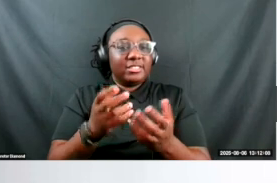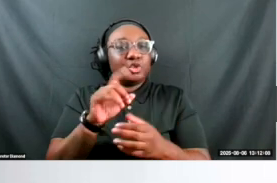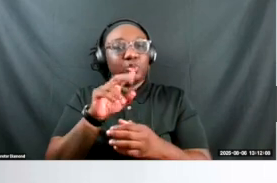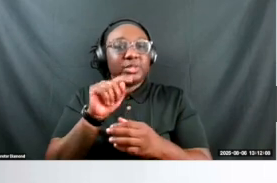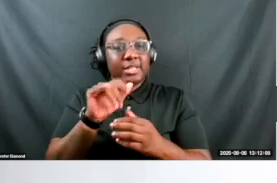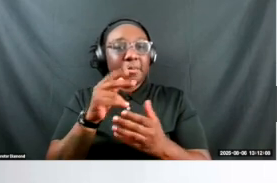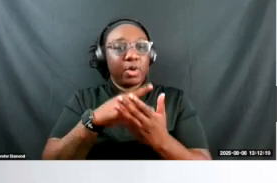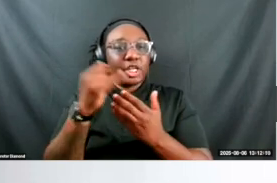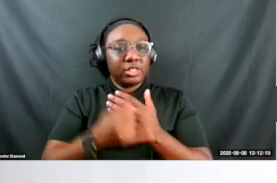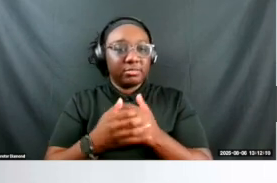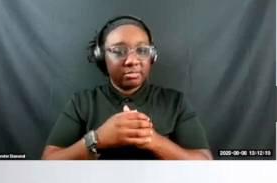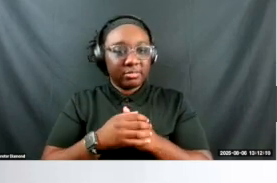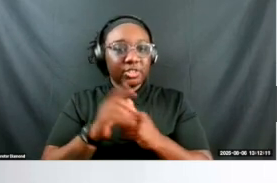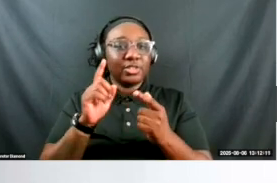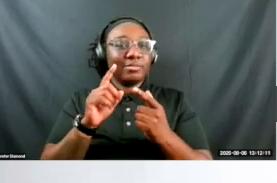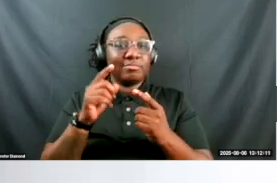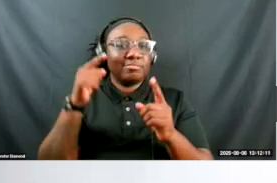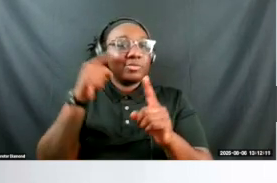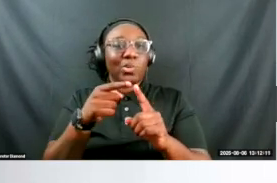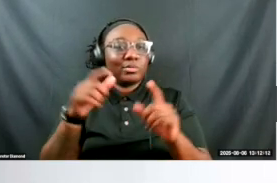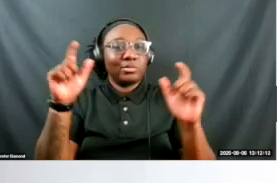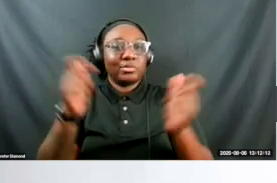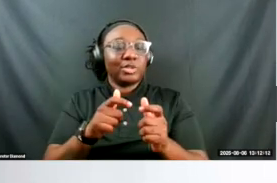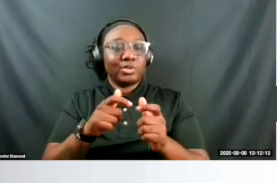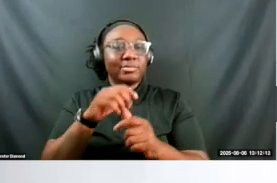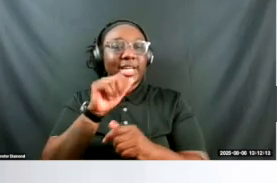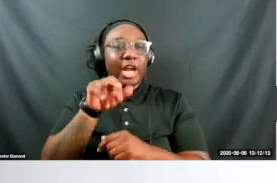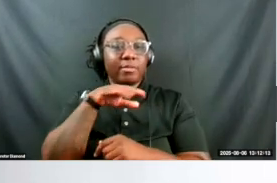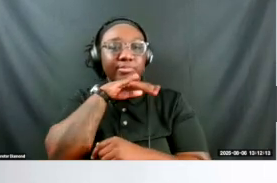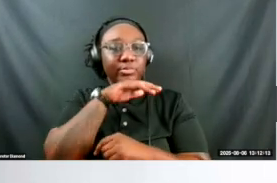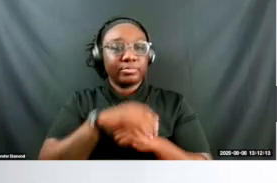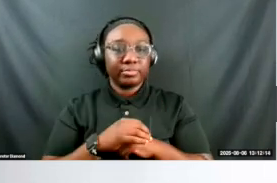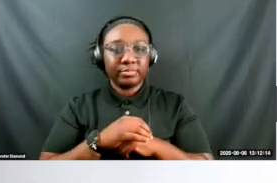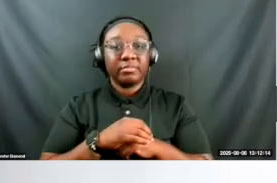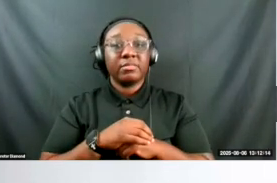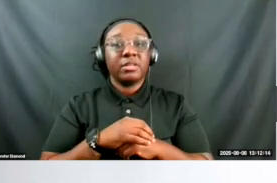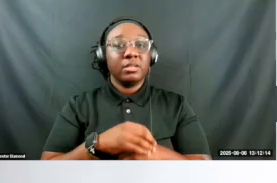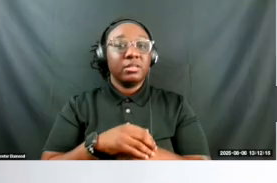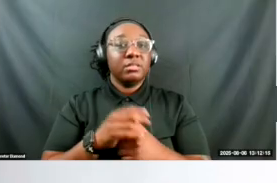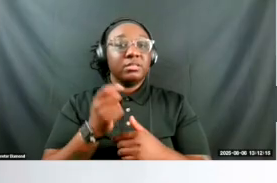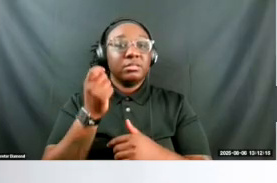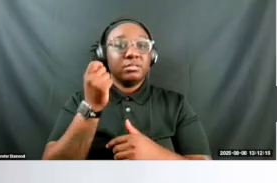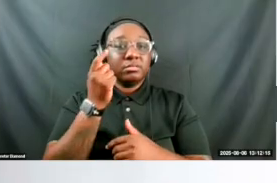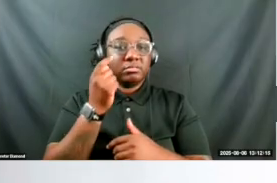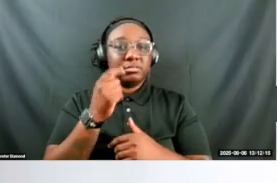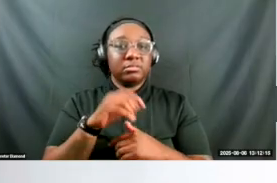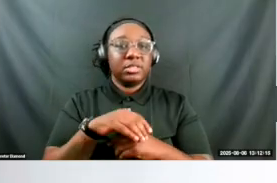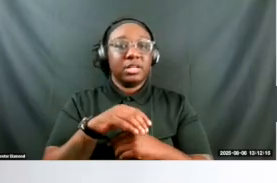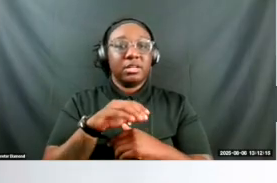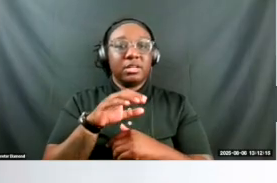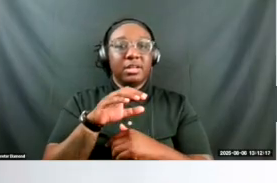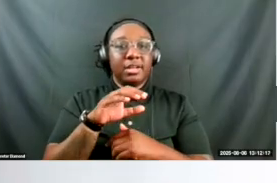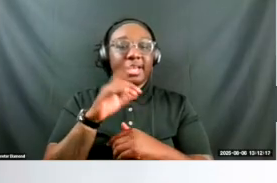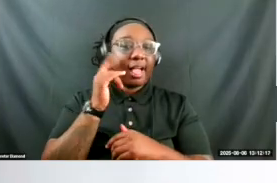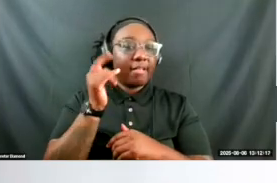California Climate Investments. California Climate Investments is funded by proceeds from the sale of state-owned allowances from